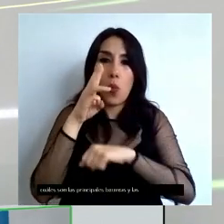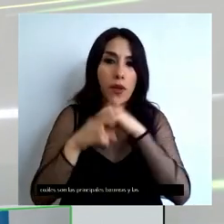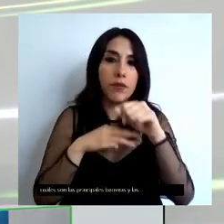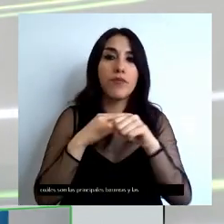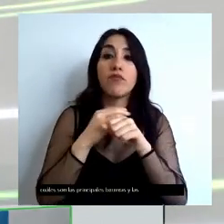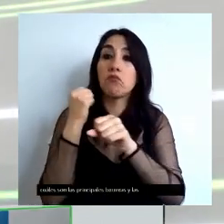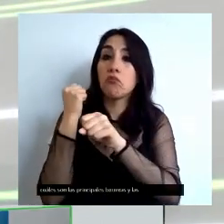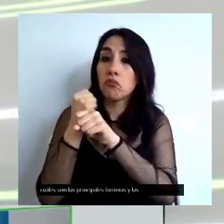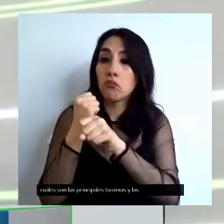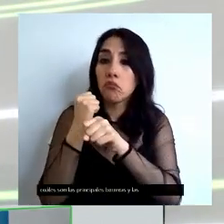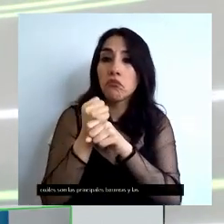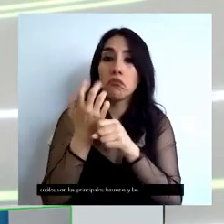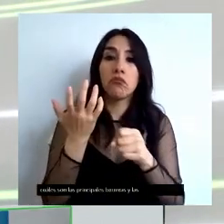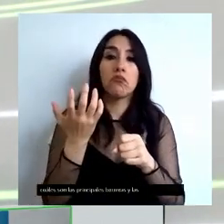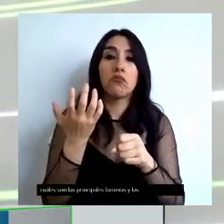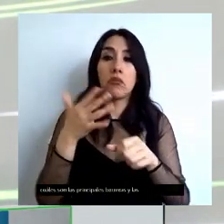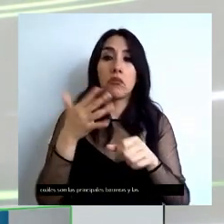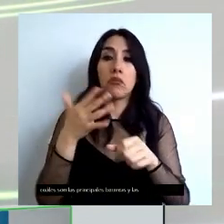create.